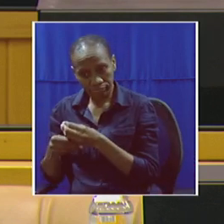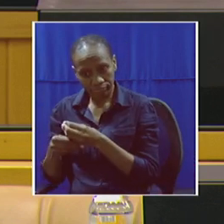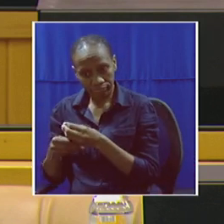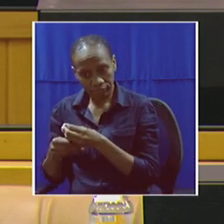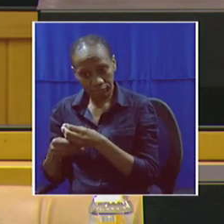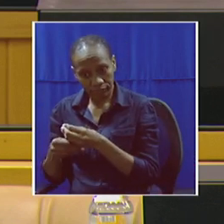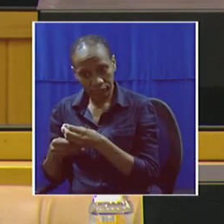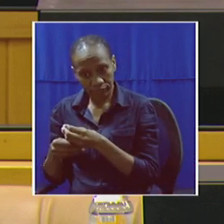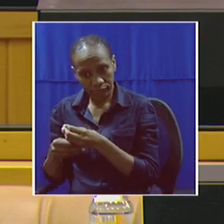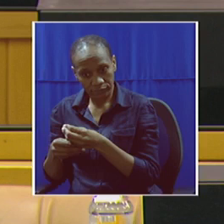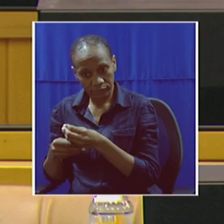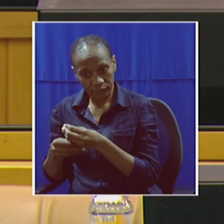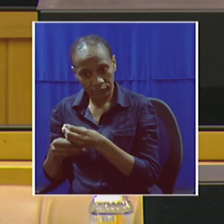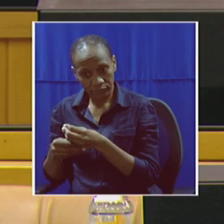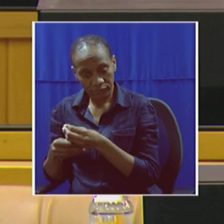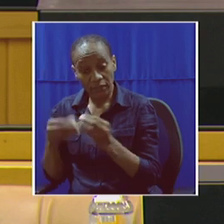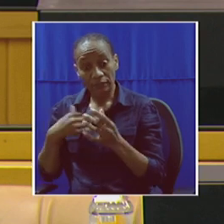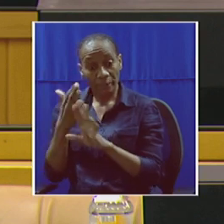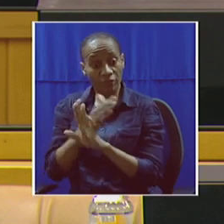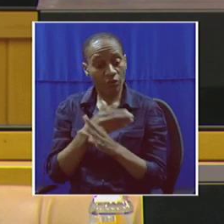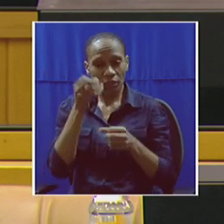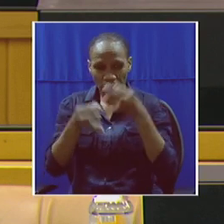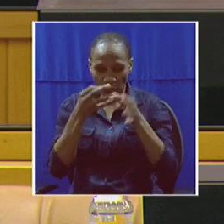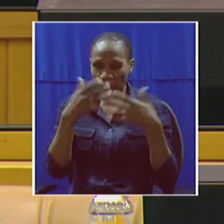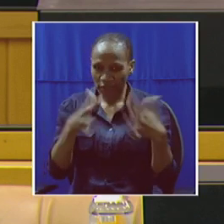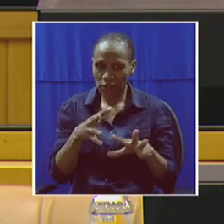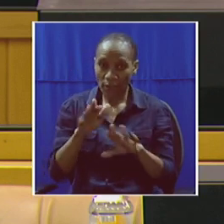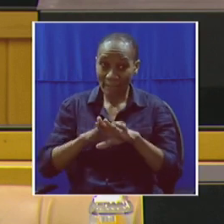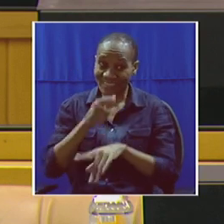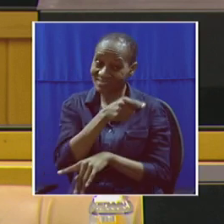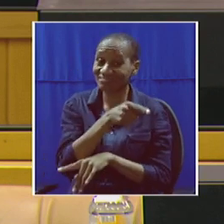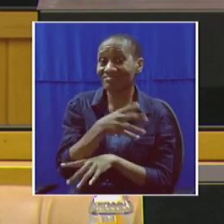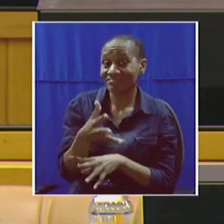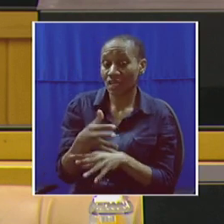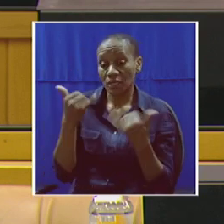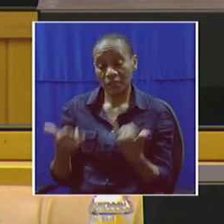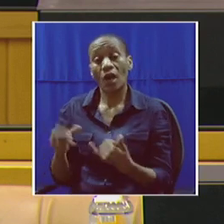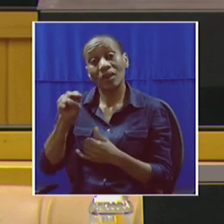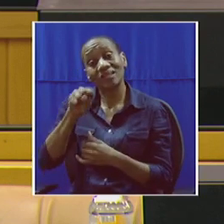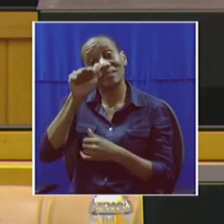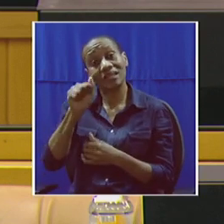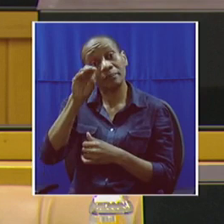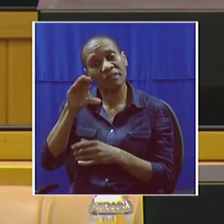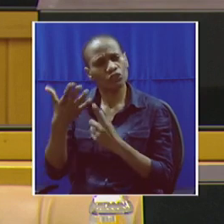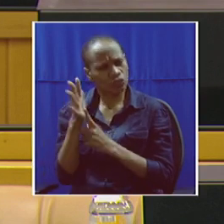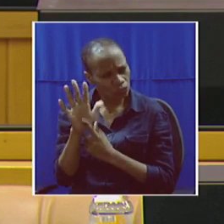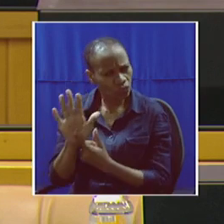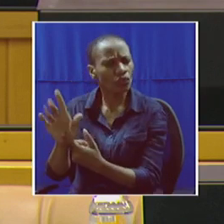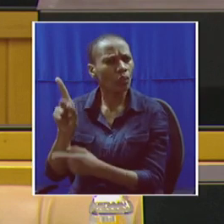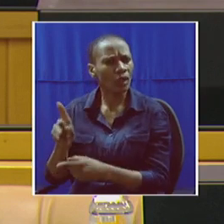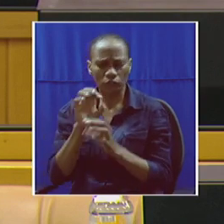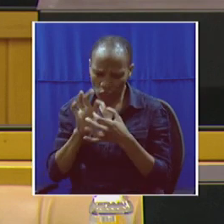some of those things that I've H related to before the public broadcaster has demonstrated